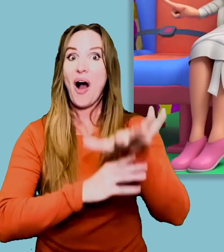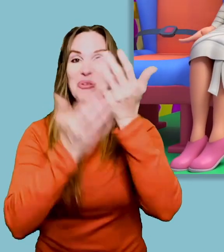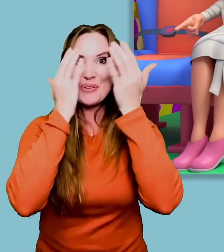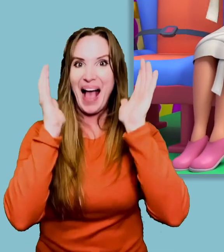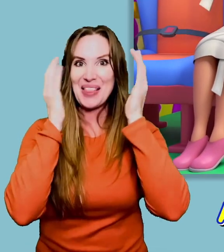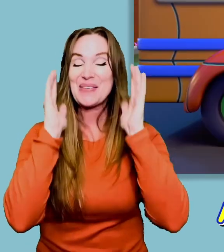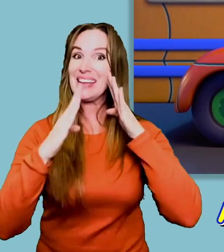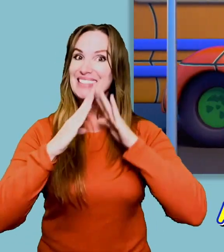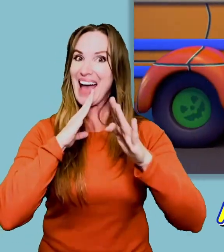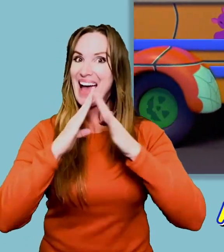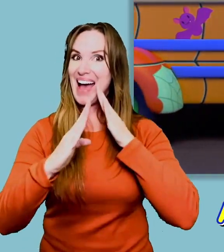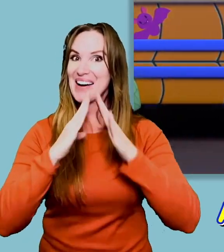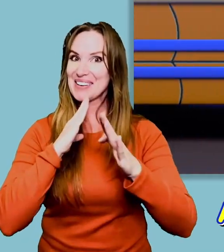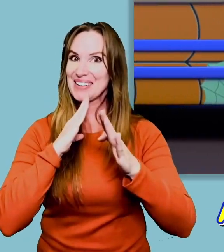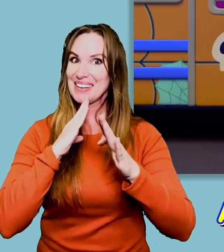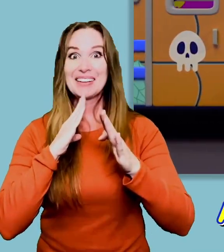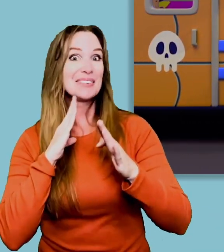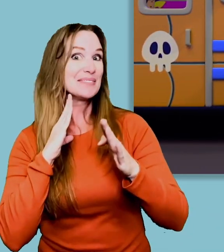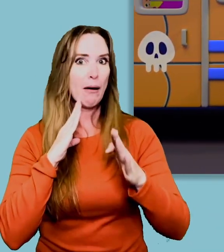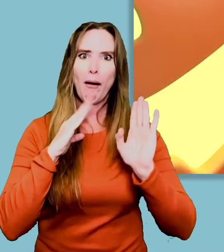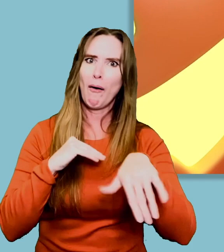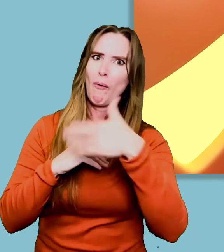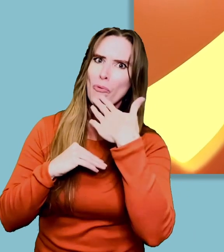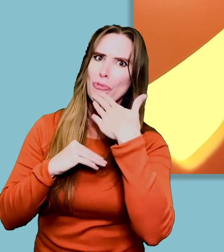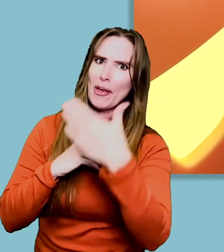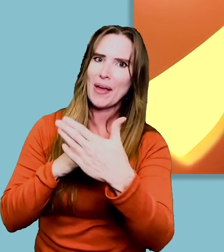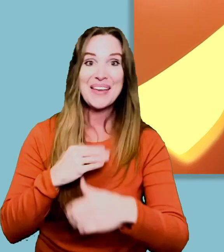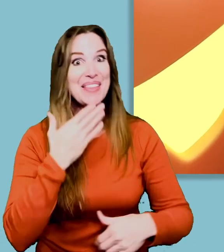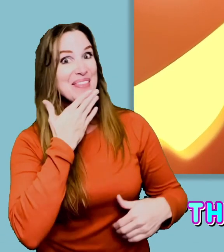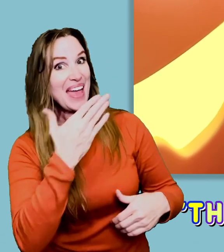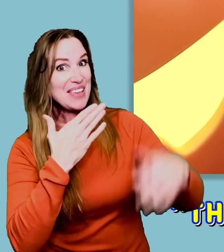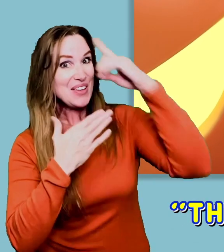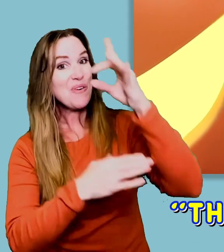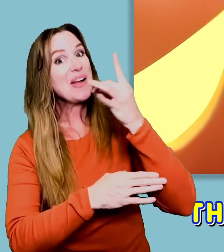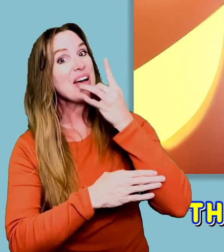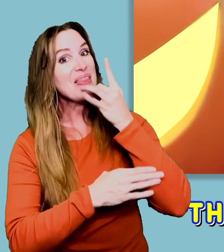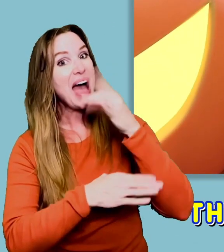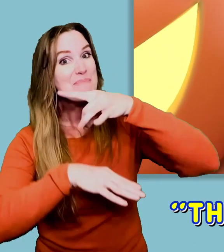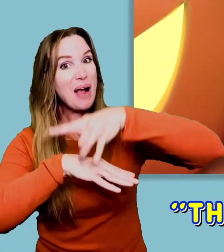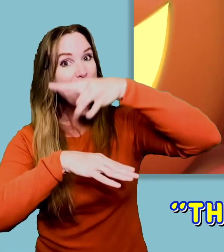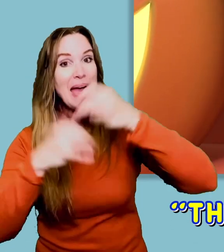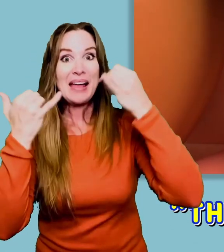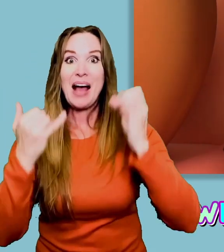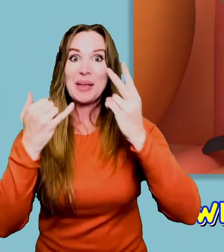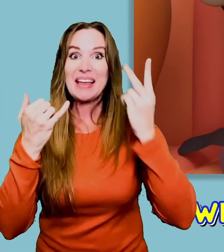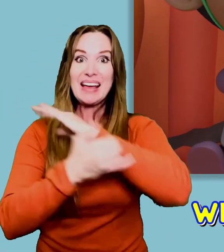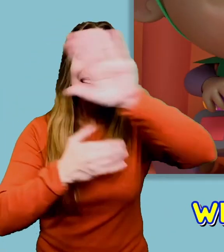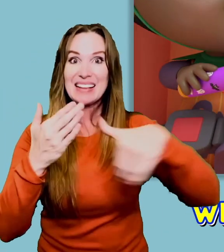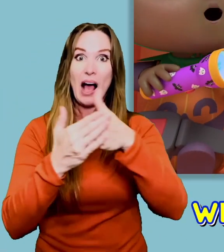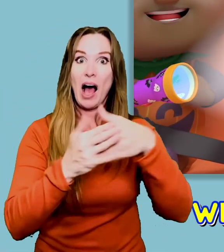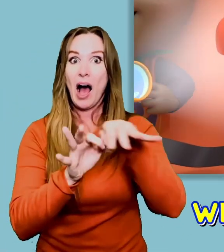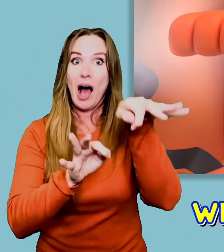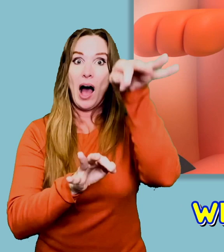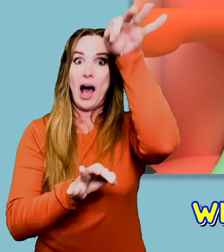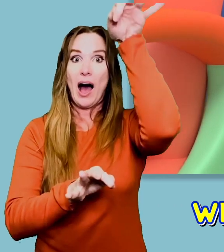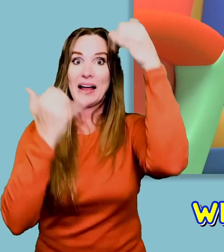me up. All through Halloween Town. Gee, thanks. Thank you for the light, pumpkin. We can see